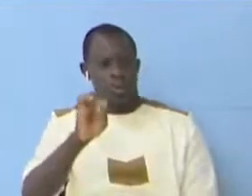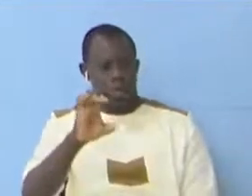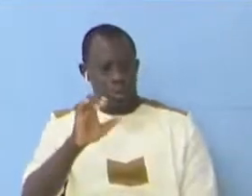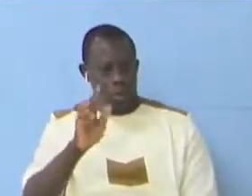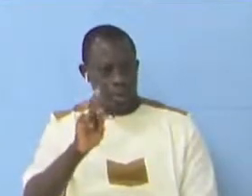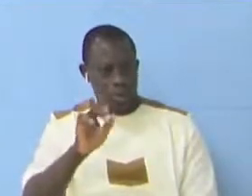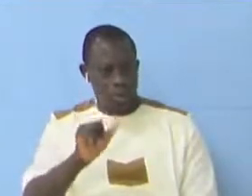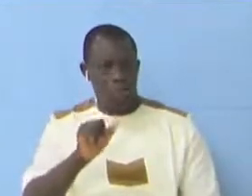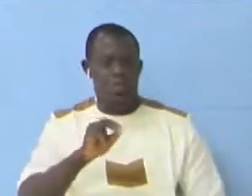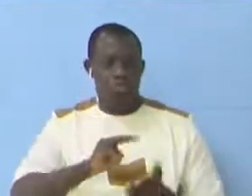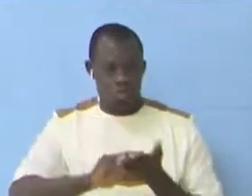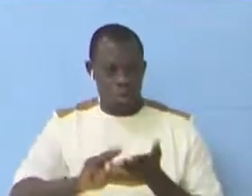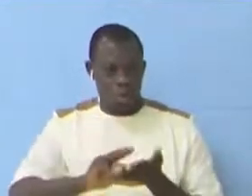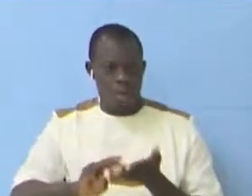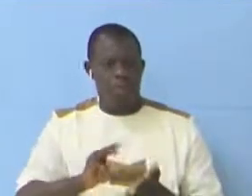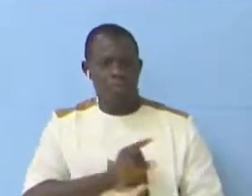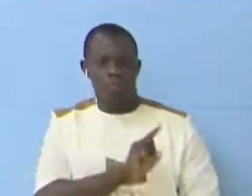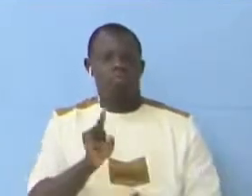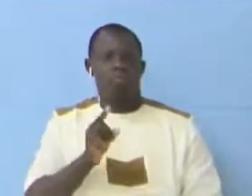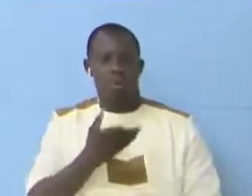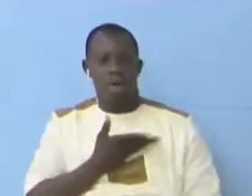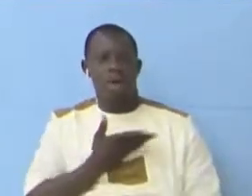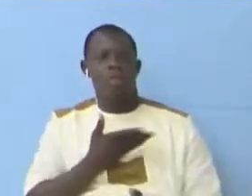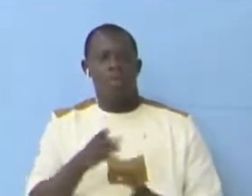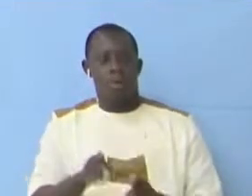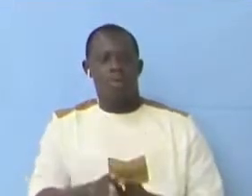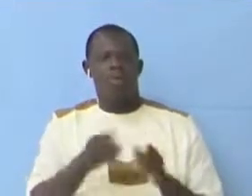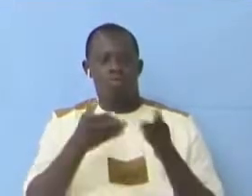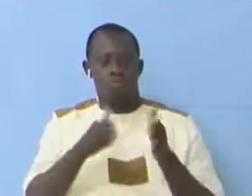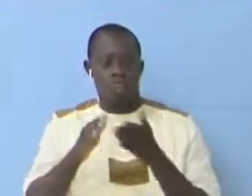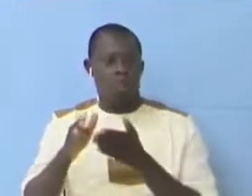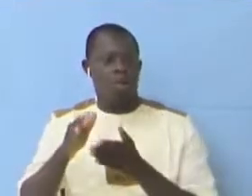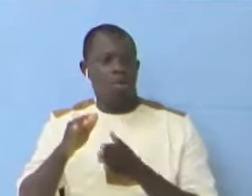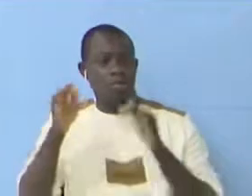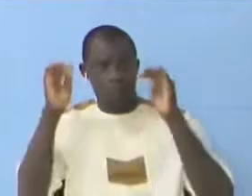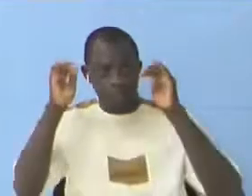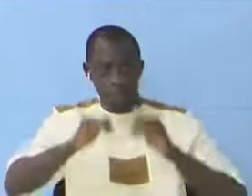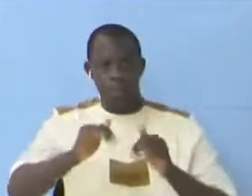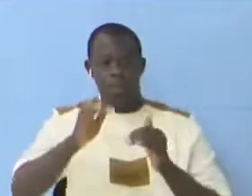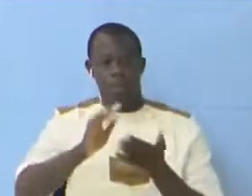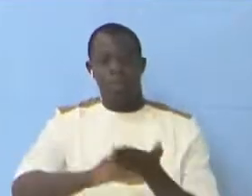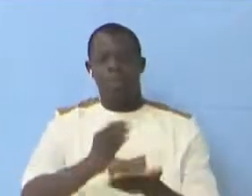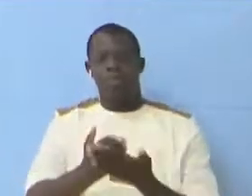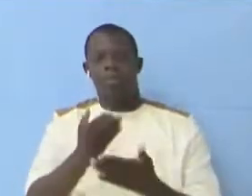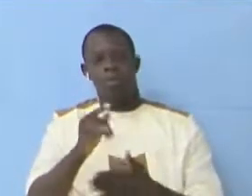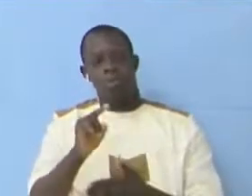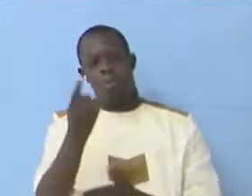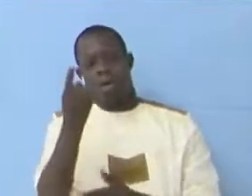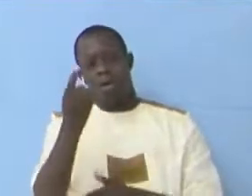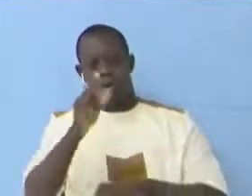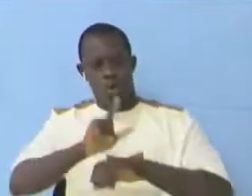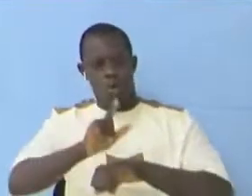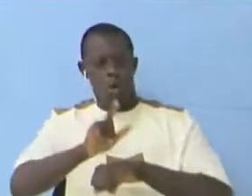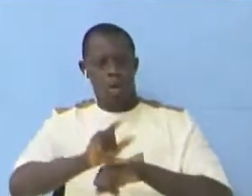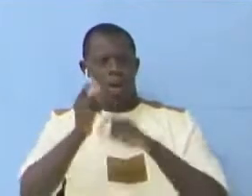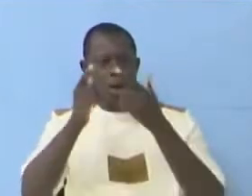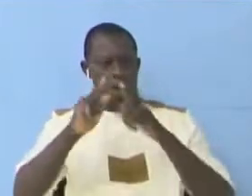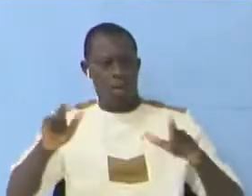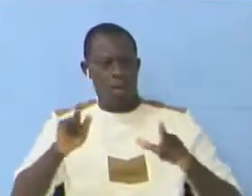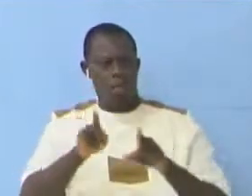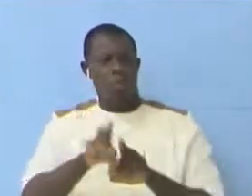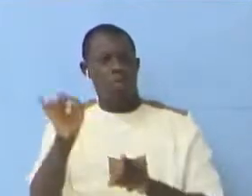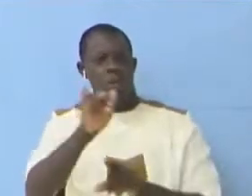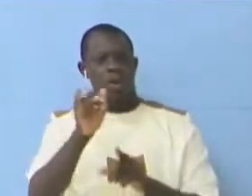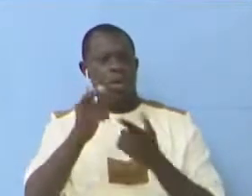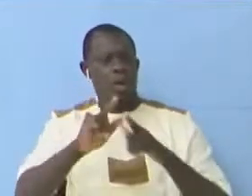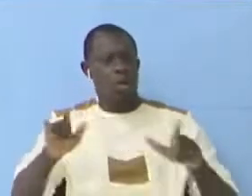have the proceedings interpreted in one of the local languages. In which language would you